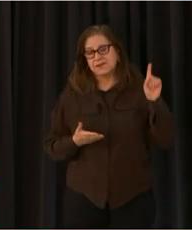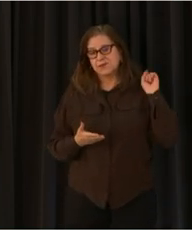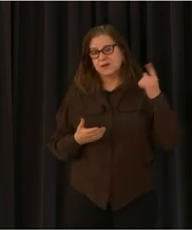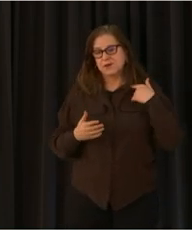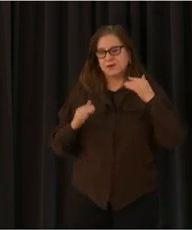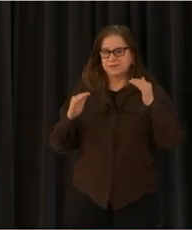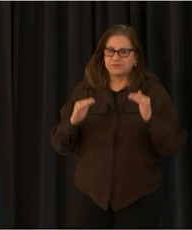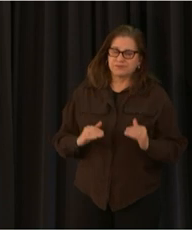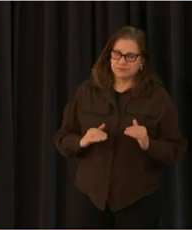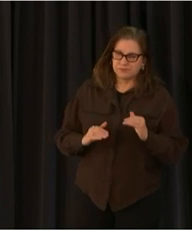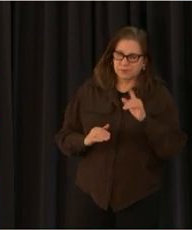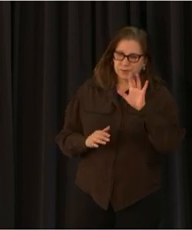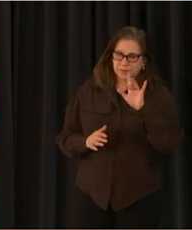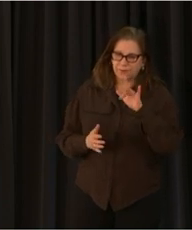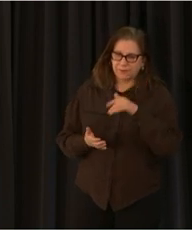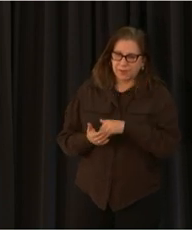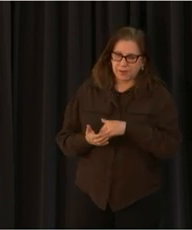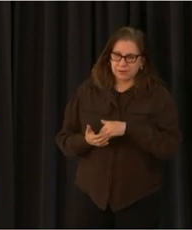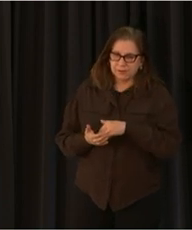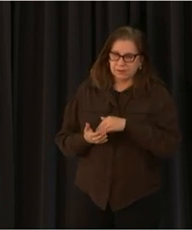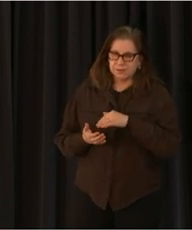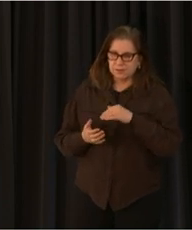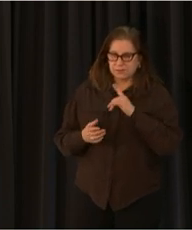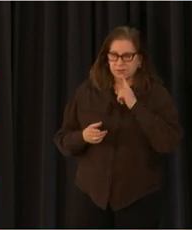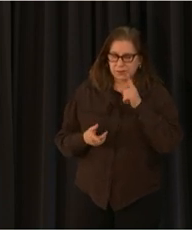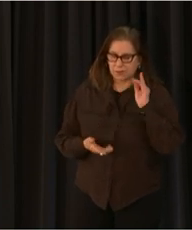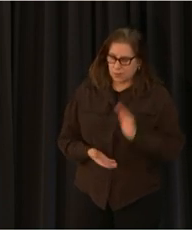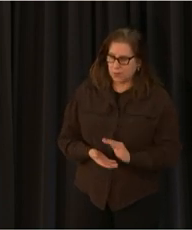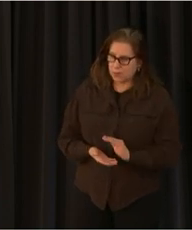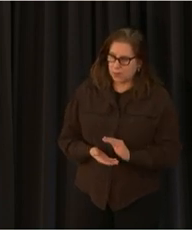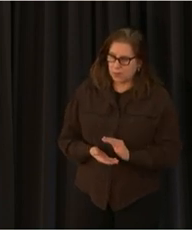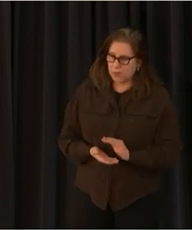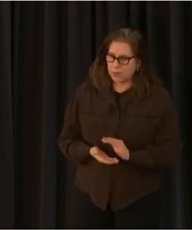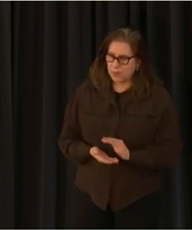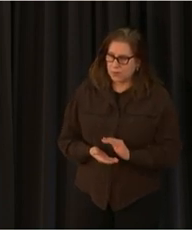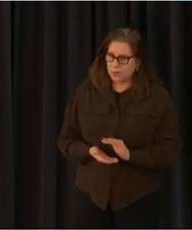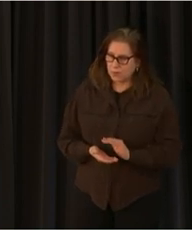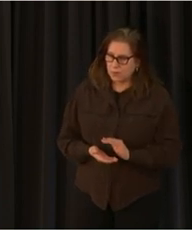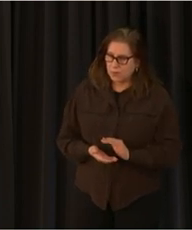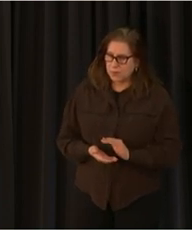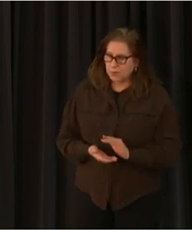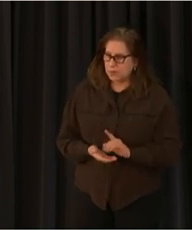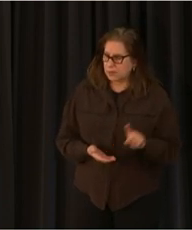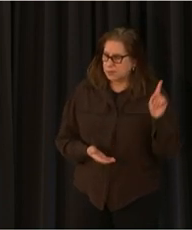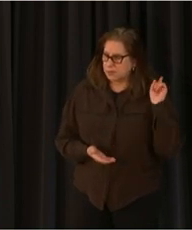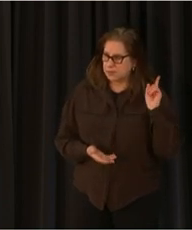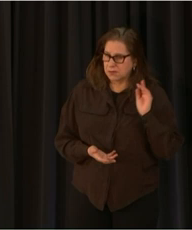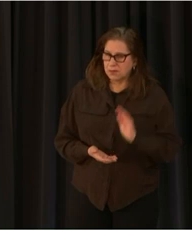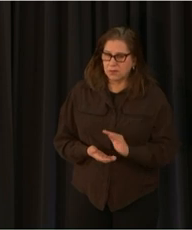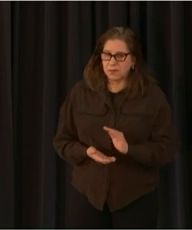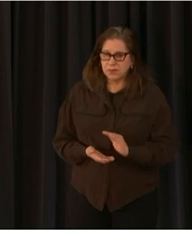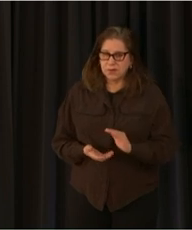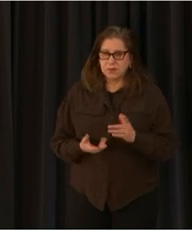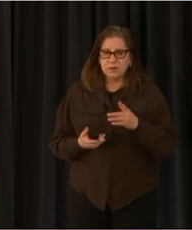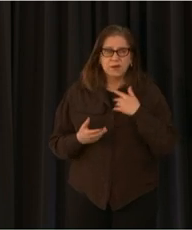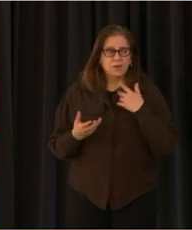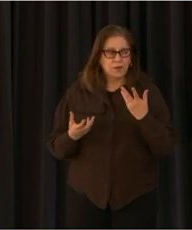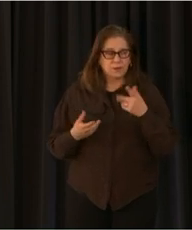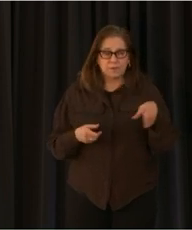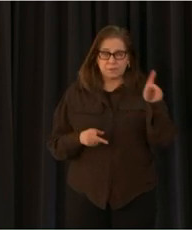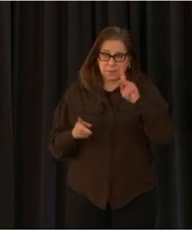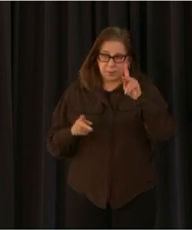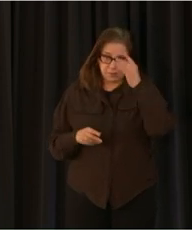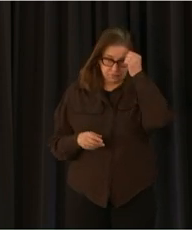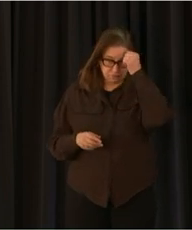at 25,000, and we hadn't experienced a low like that since the end of September. It's important for people to remember